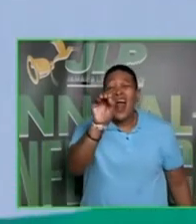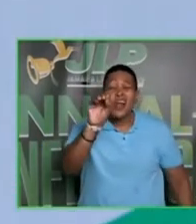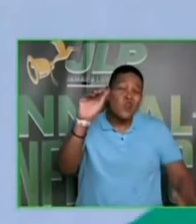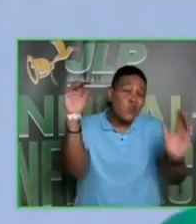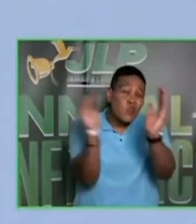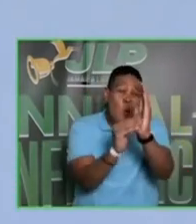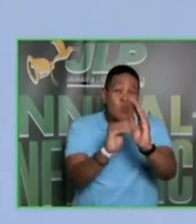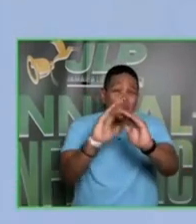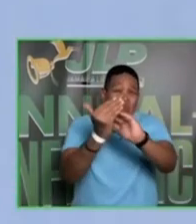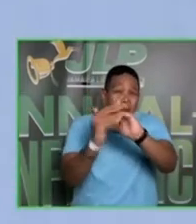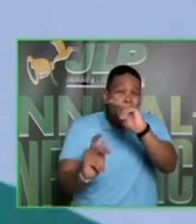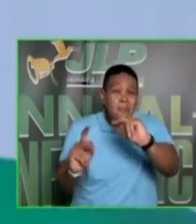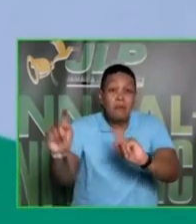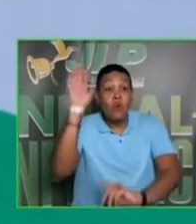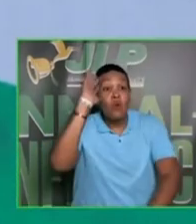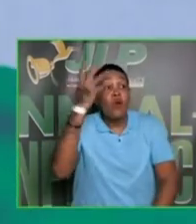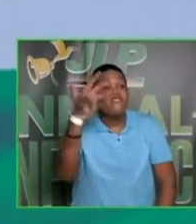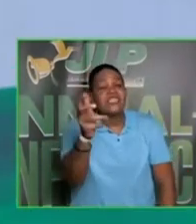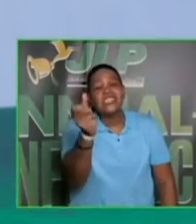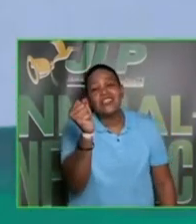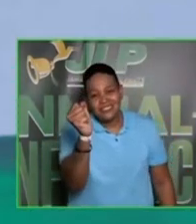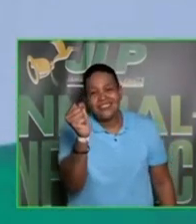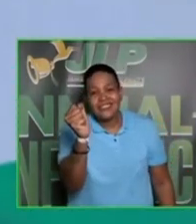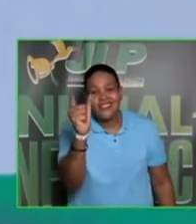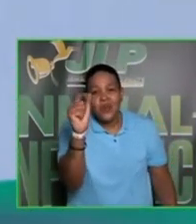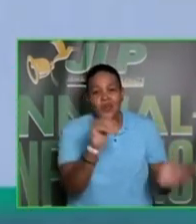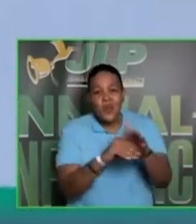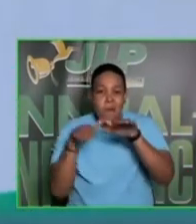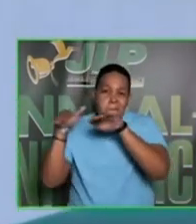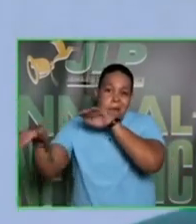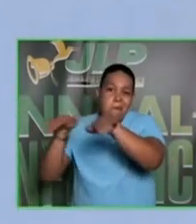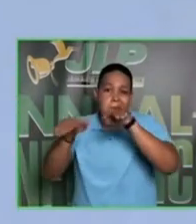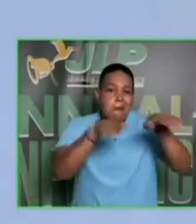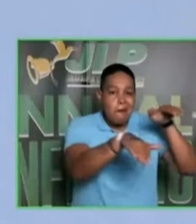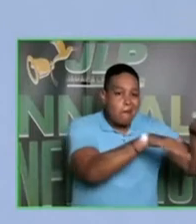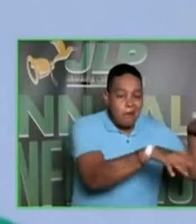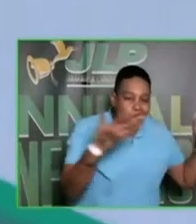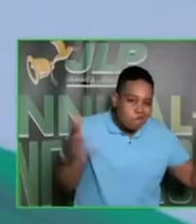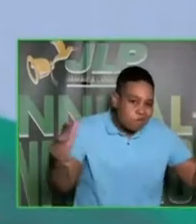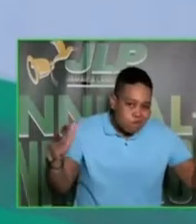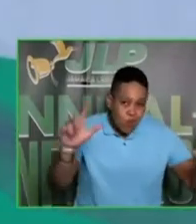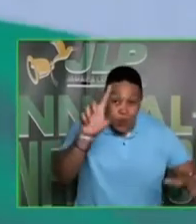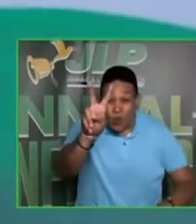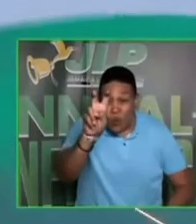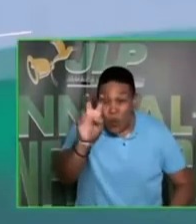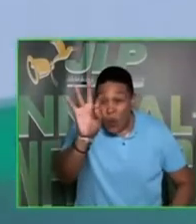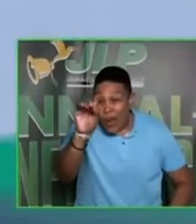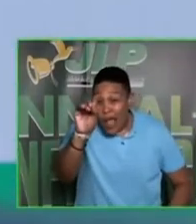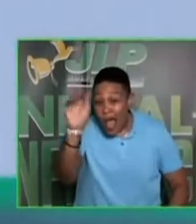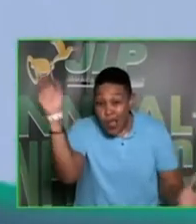290,000 Jamaicans would have received the benefit of the reverse income tax credit.